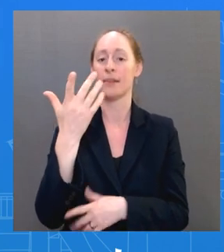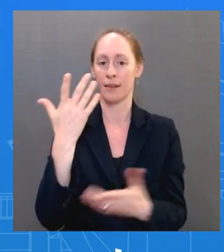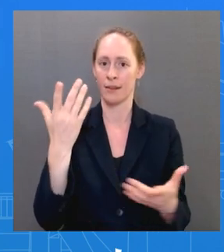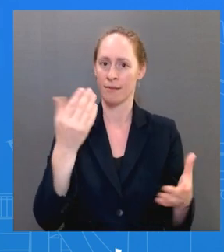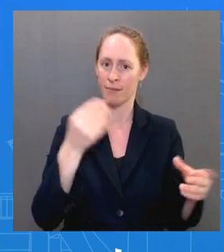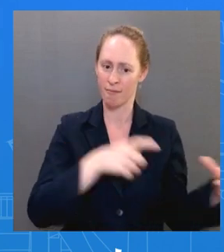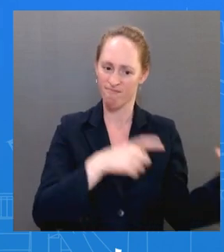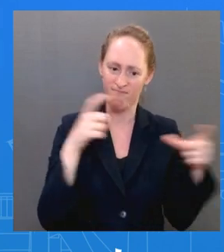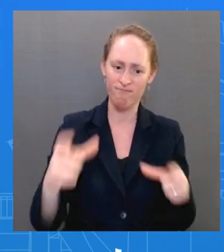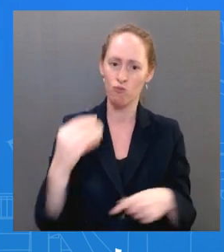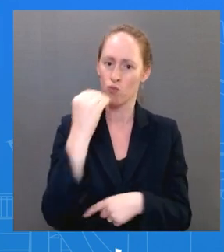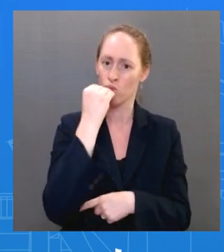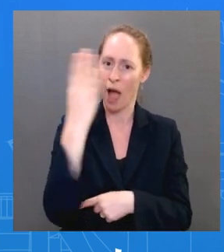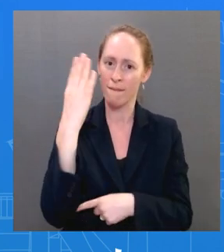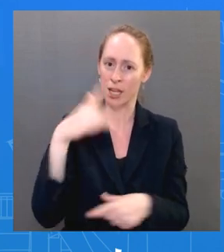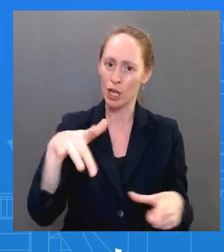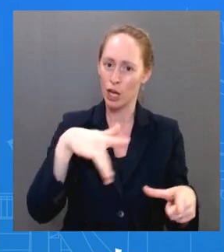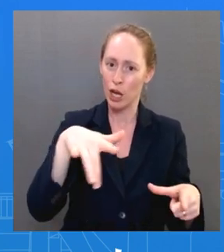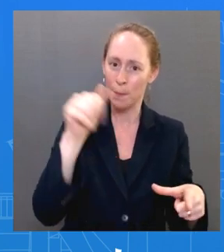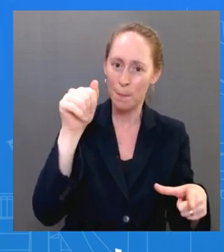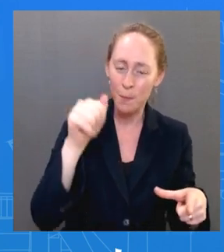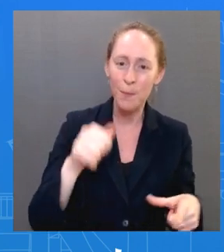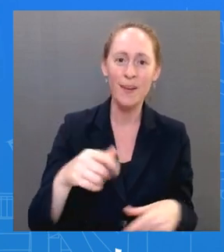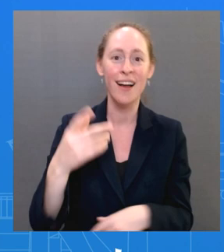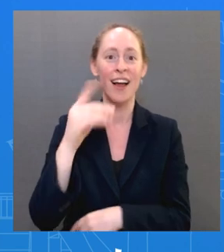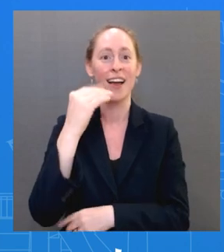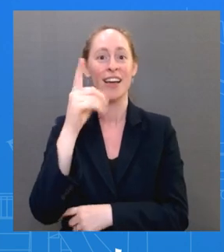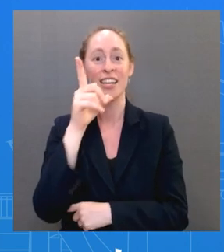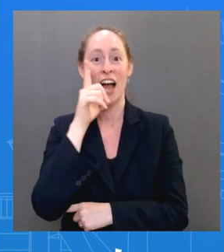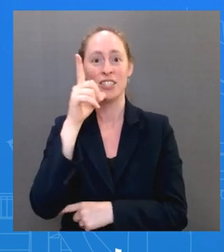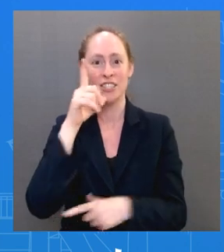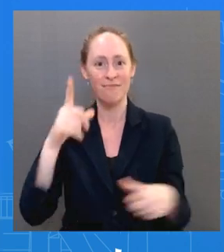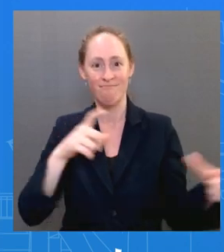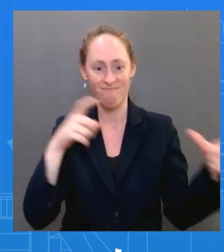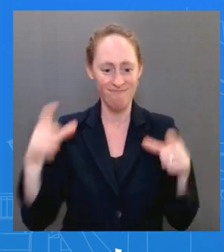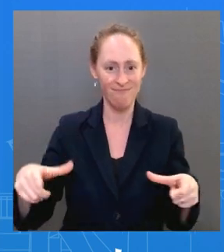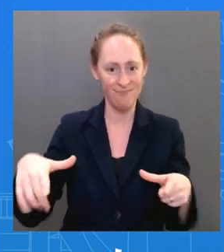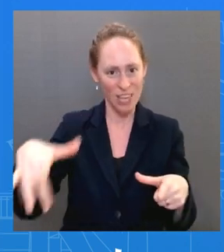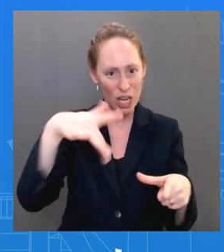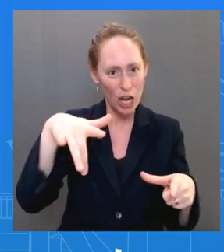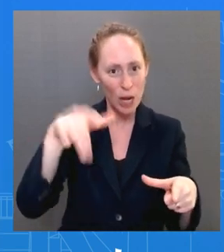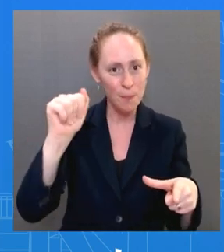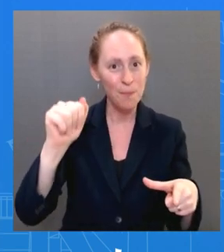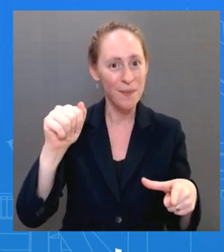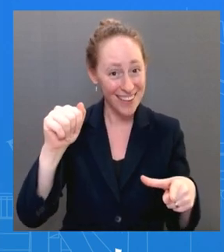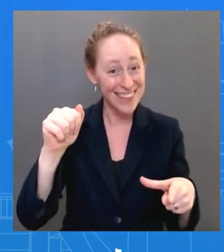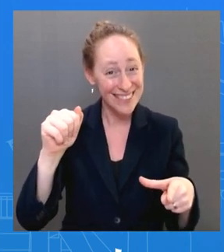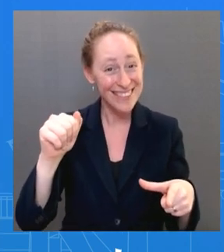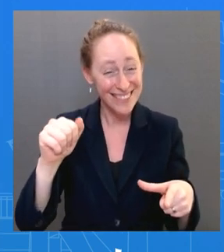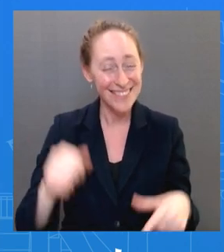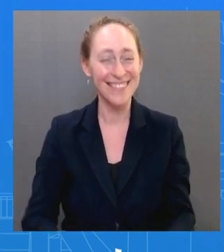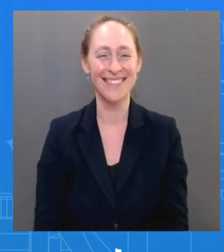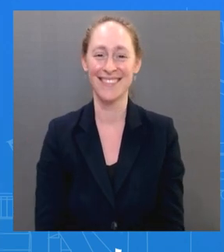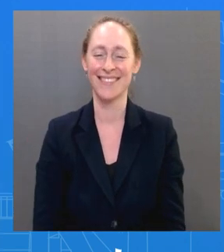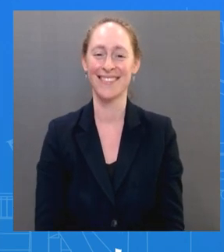Didn't ask about the menu, but I did see an empty plate with crumbs, and I have some guesses about what was there, but didn't ask. No